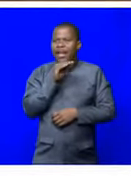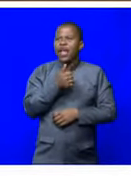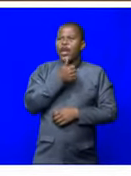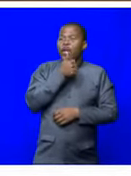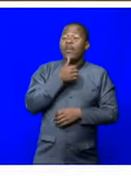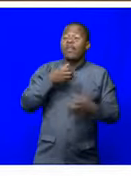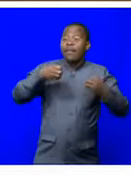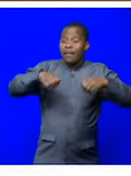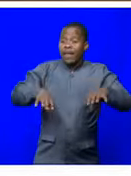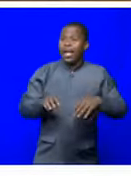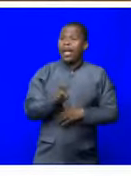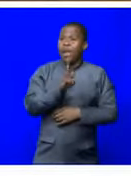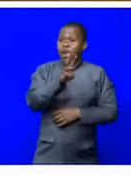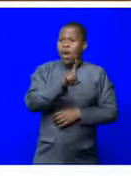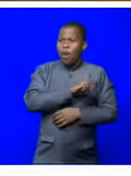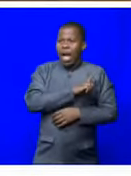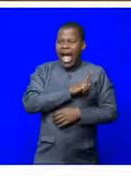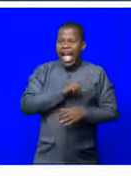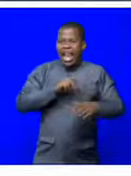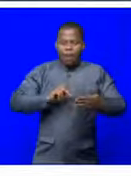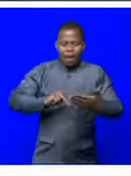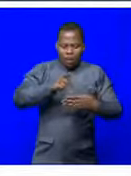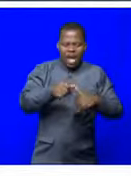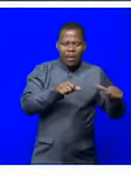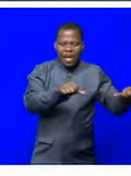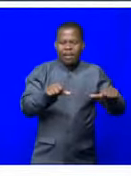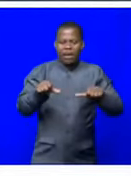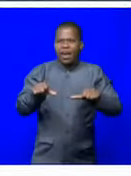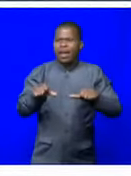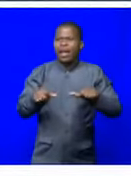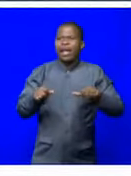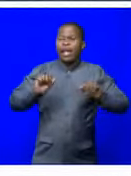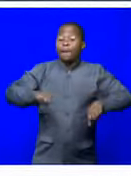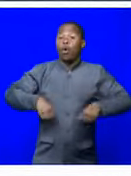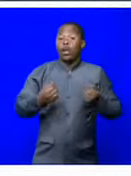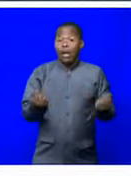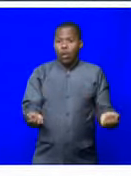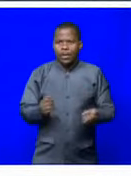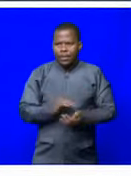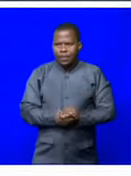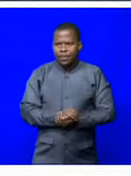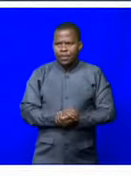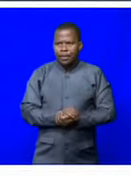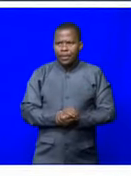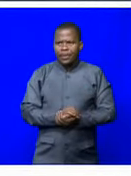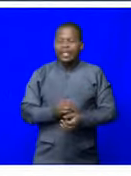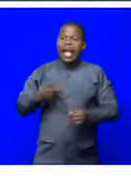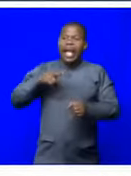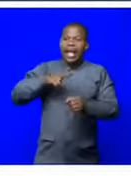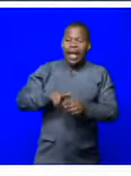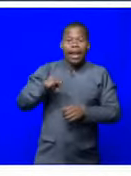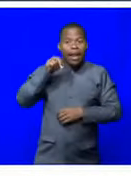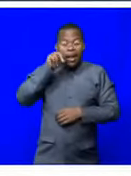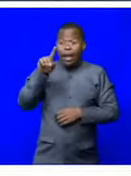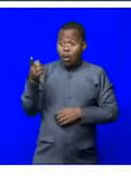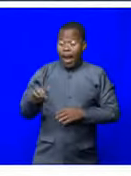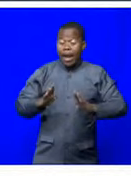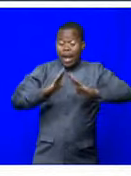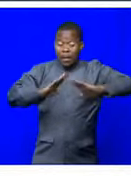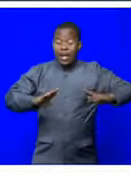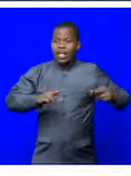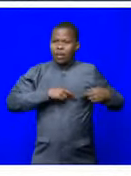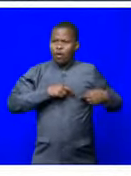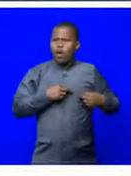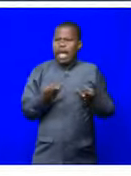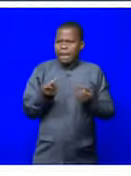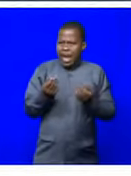lutho because you can't implement the programs. We need also to recommend ku finance kwekuthi